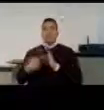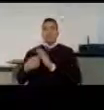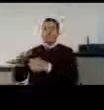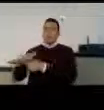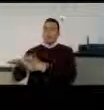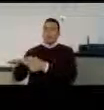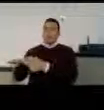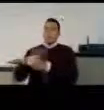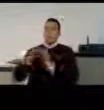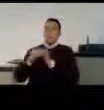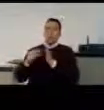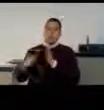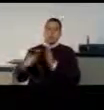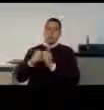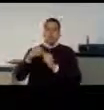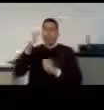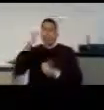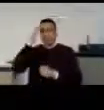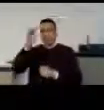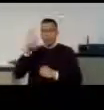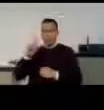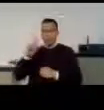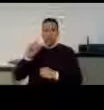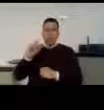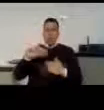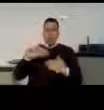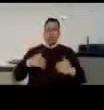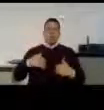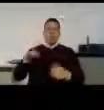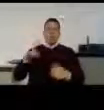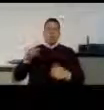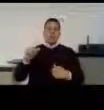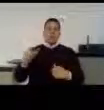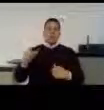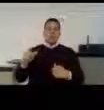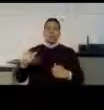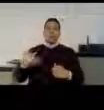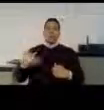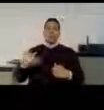where students with intellectual disabilities and physical disabilities have